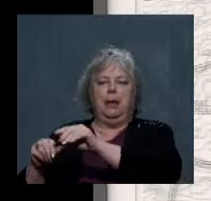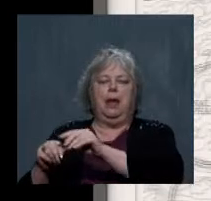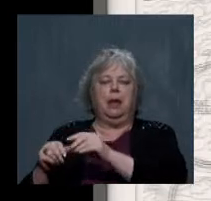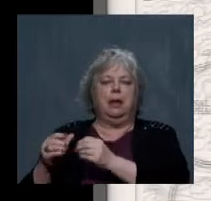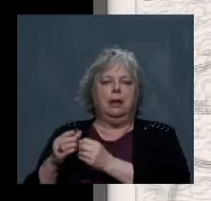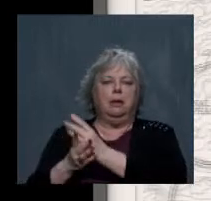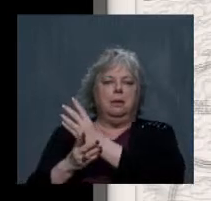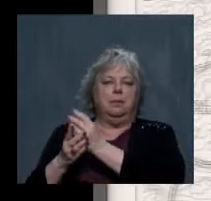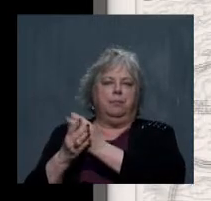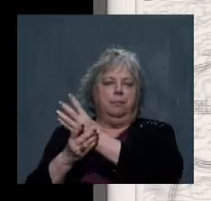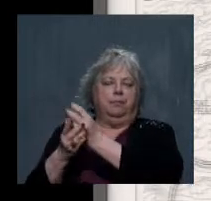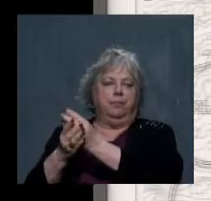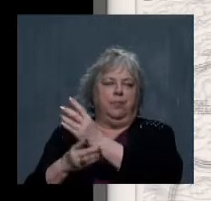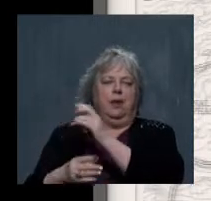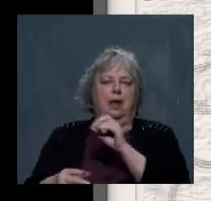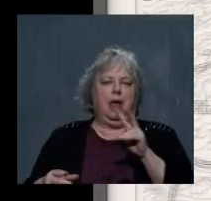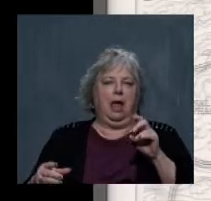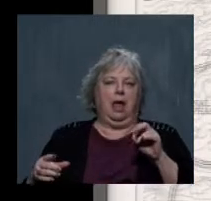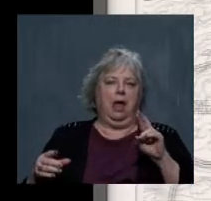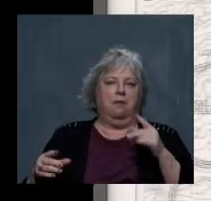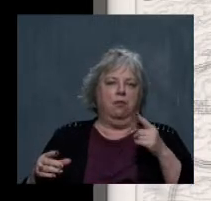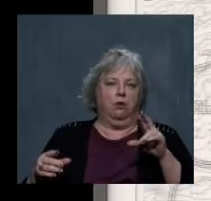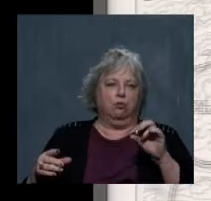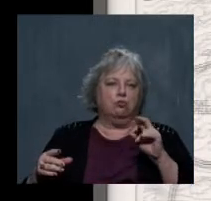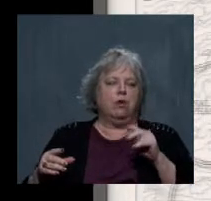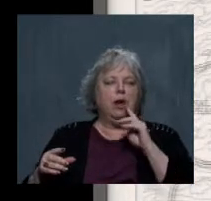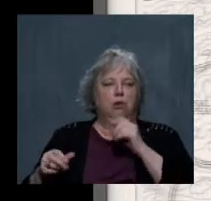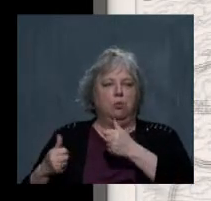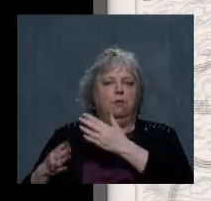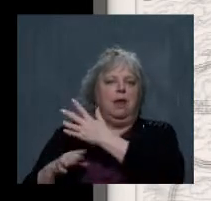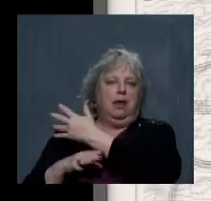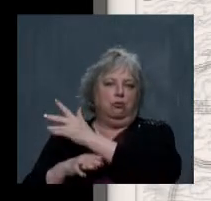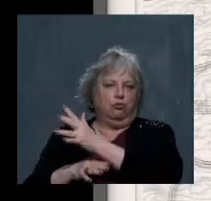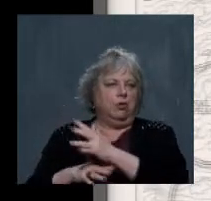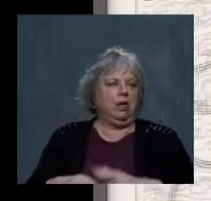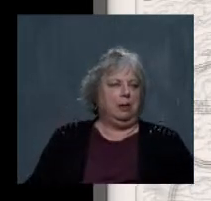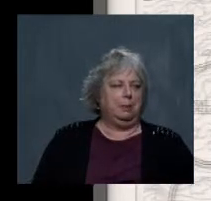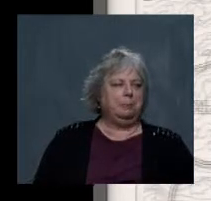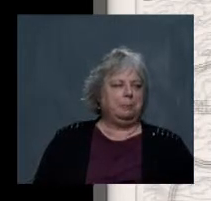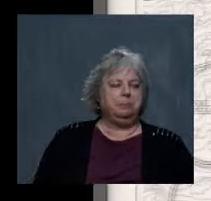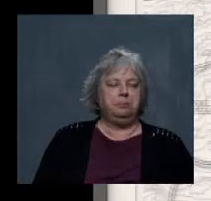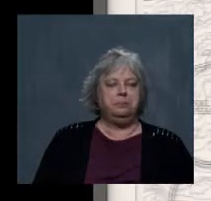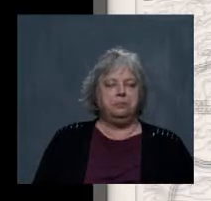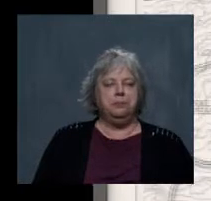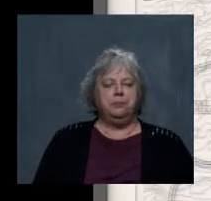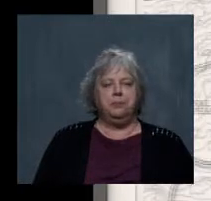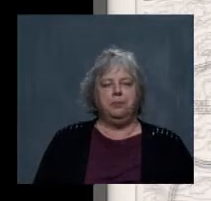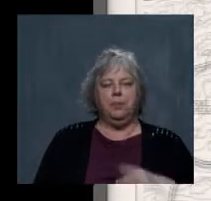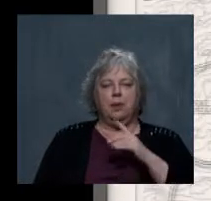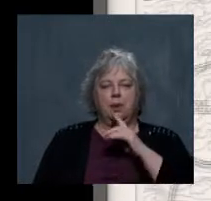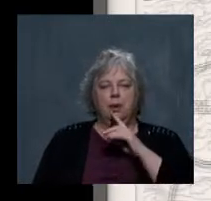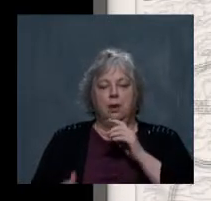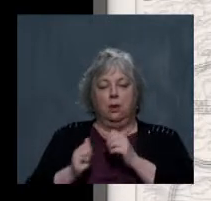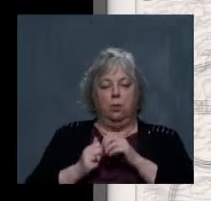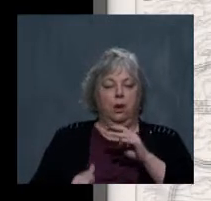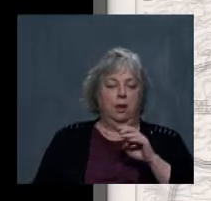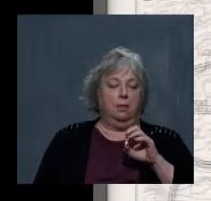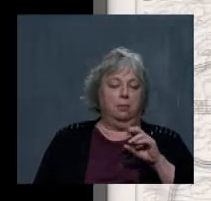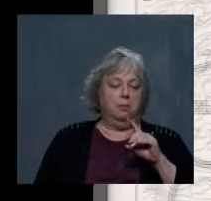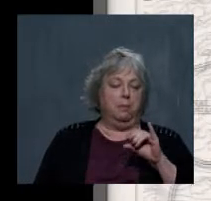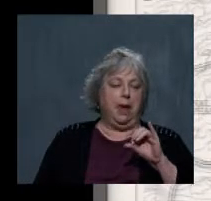screening to assist in reestablishing that screening in the areas that we cannot do it. We did develop in conjunction with Madison